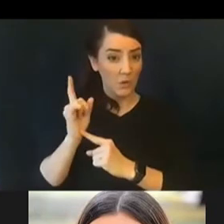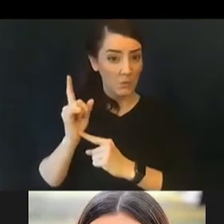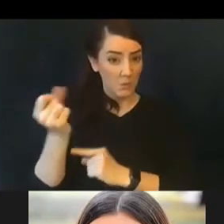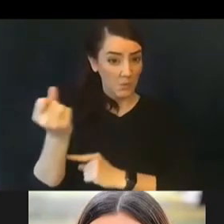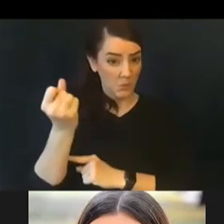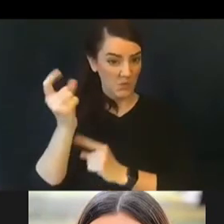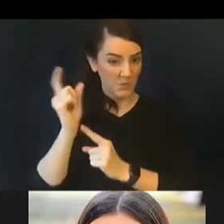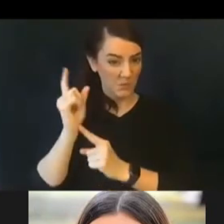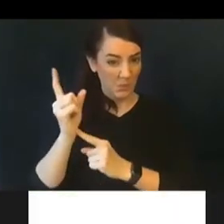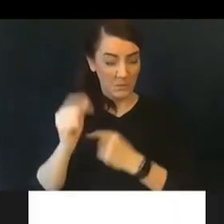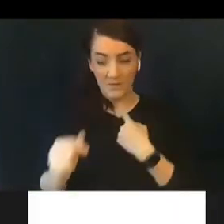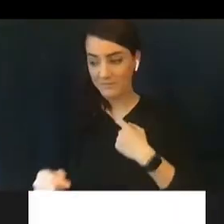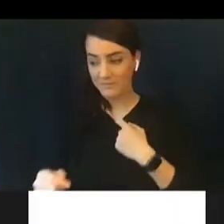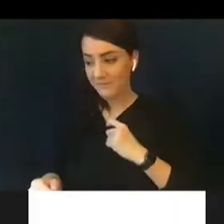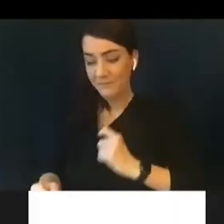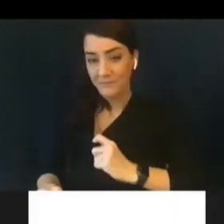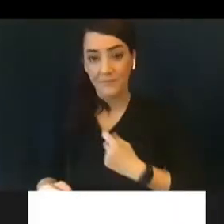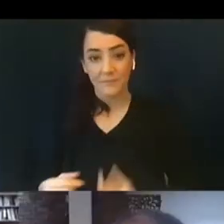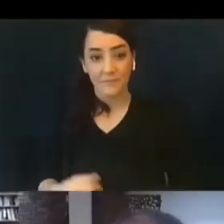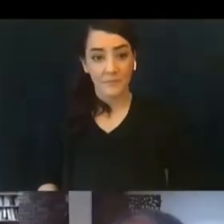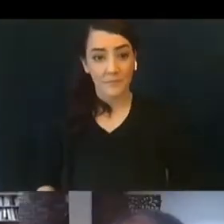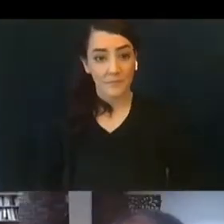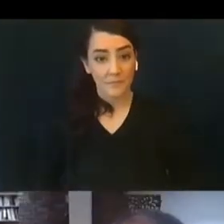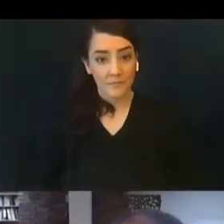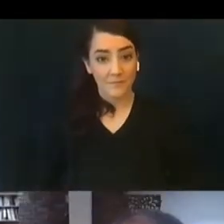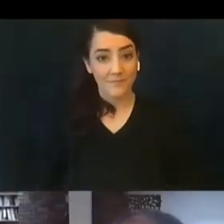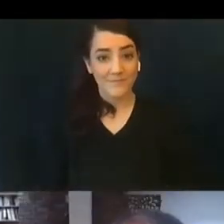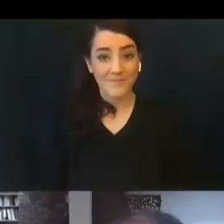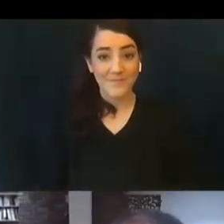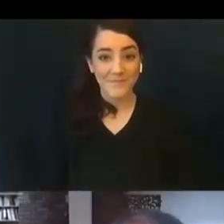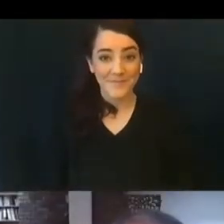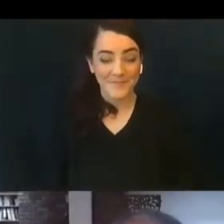maybe start the video and try it this way.